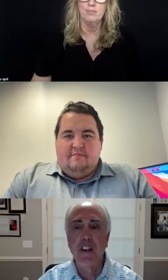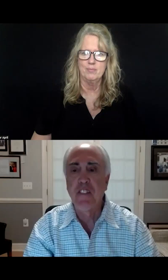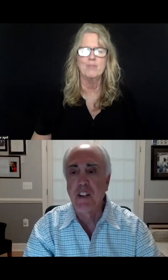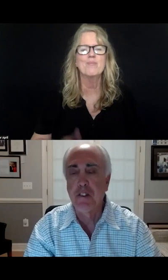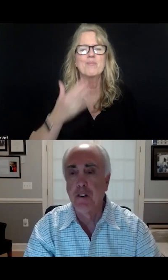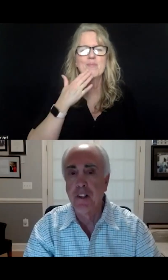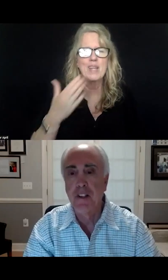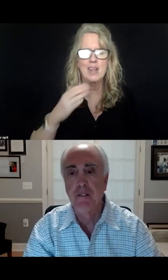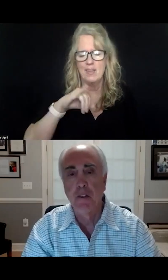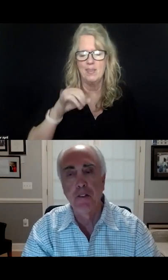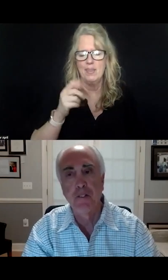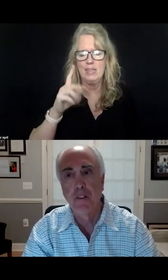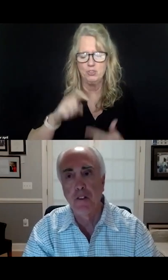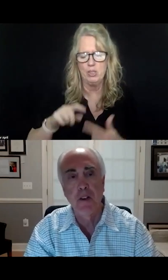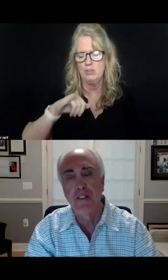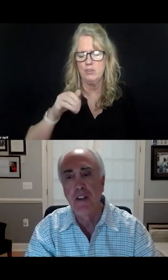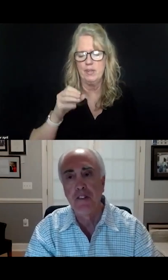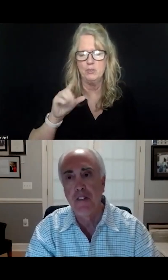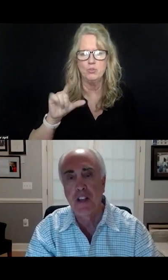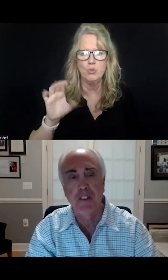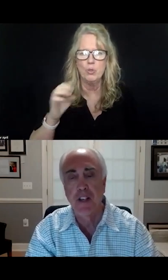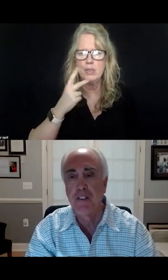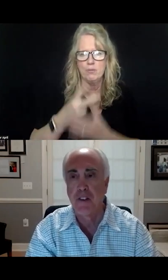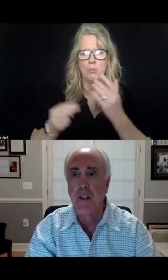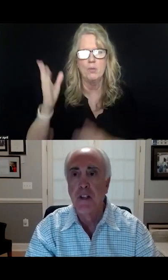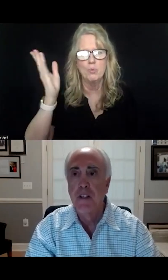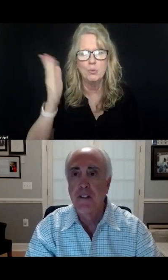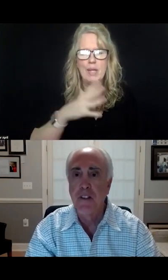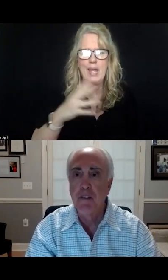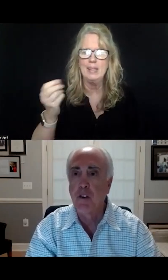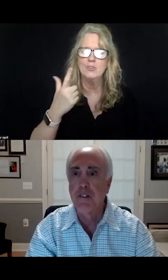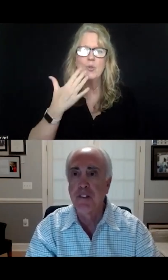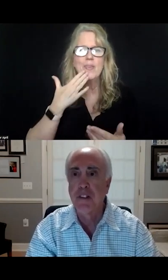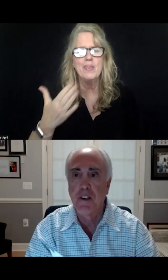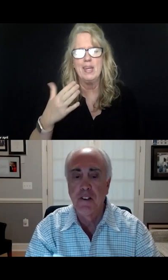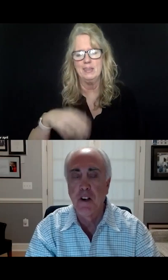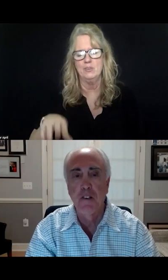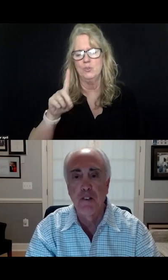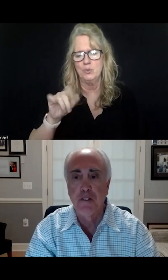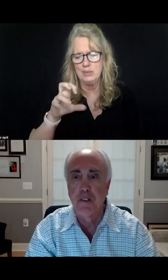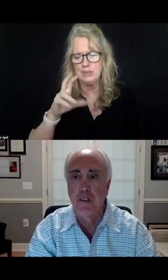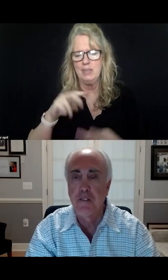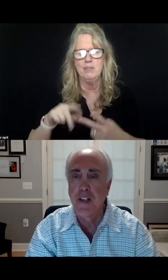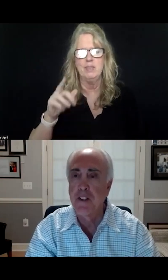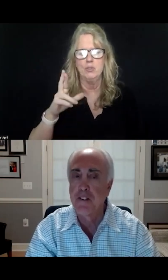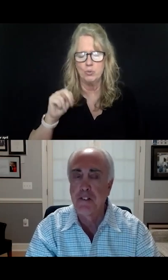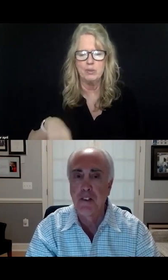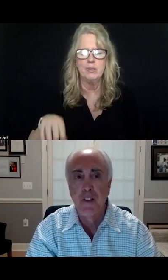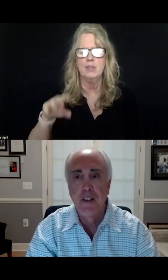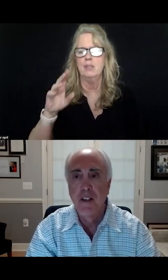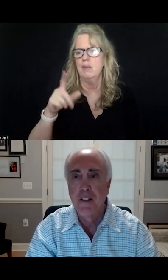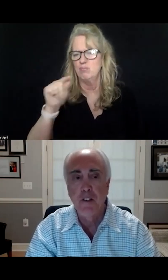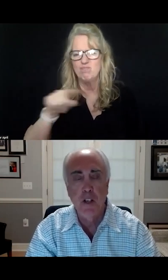Thanks, Jake. Thanks, Jolie, for those presentations, and thanks again to David, Kristen, Karen, and others for inviting us